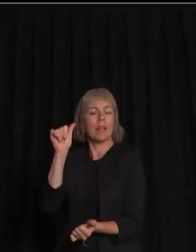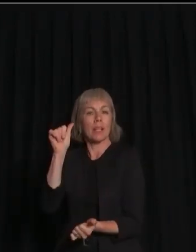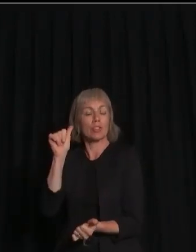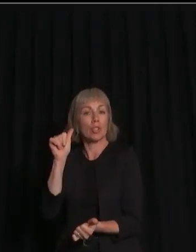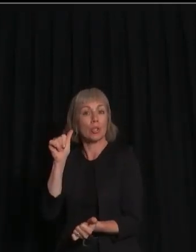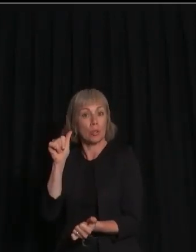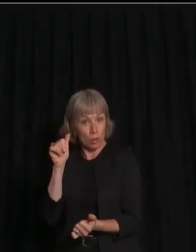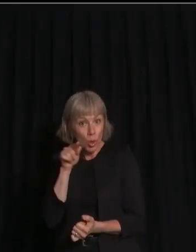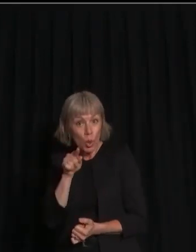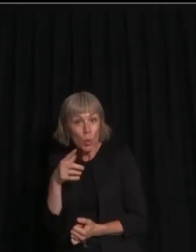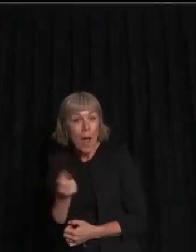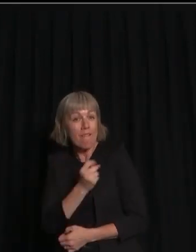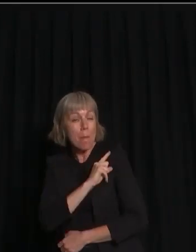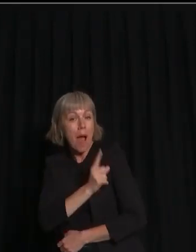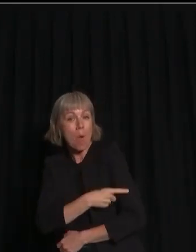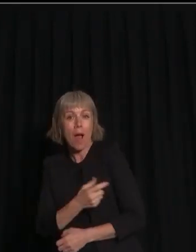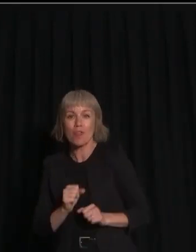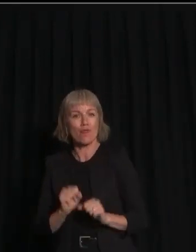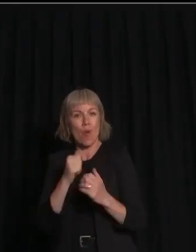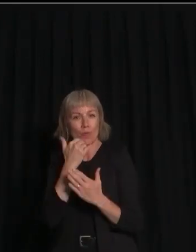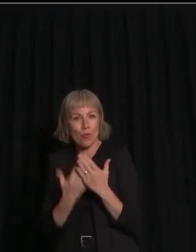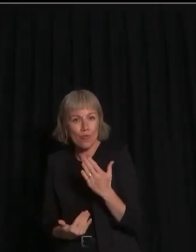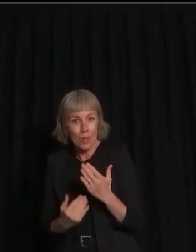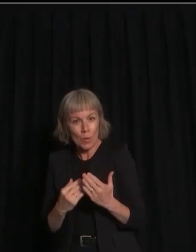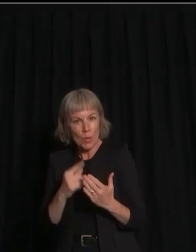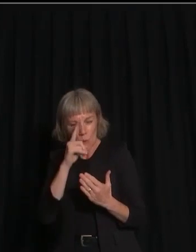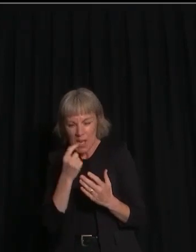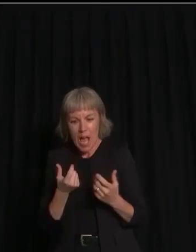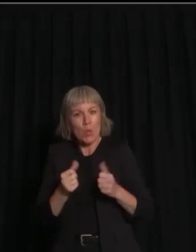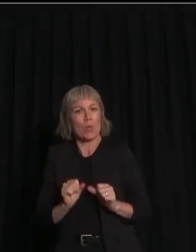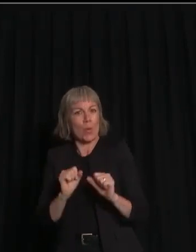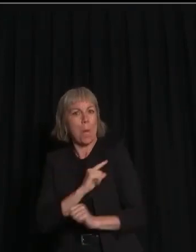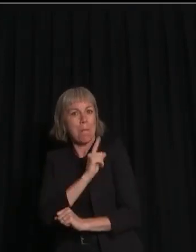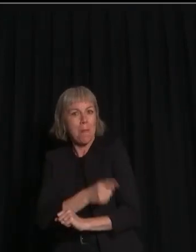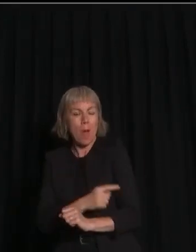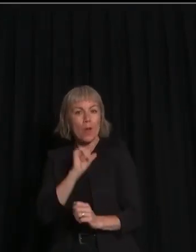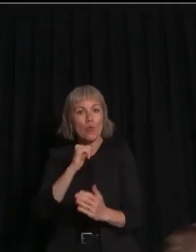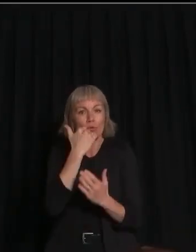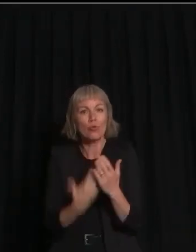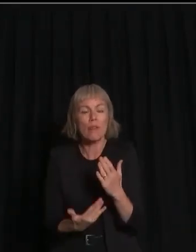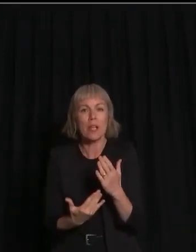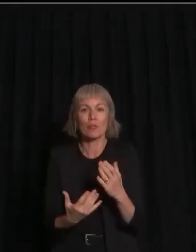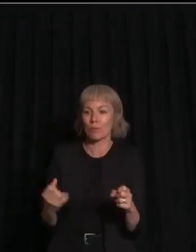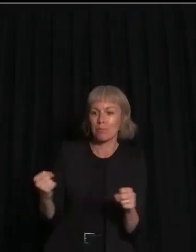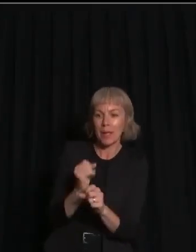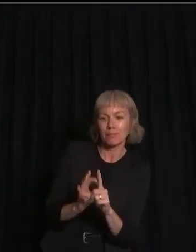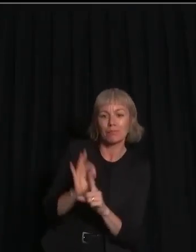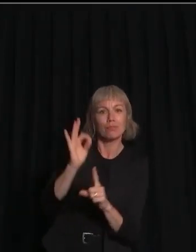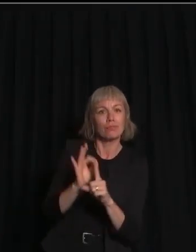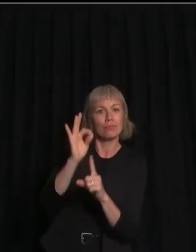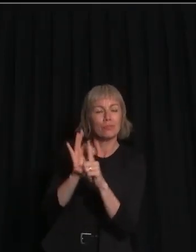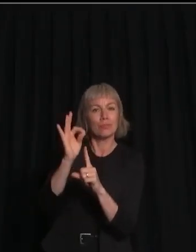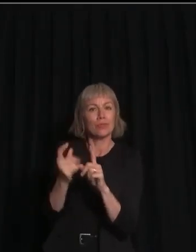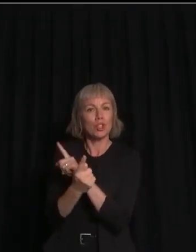power in your own story, and then using that power to create change where you do not, where it doesn't